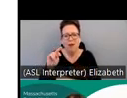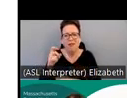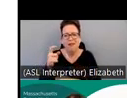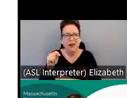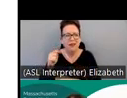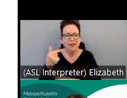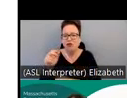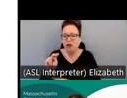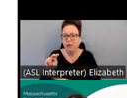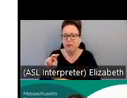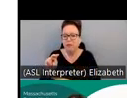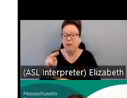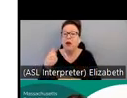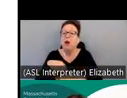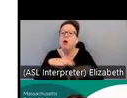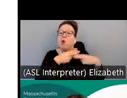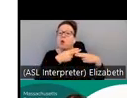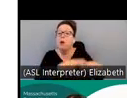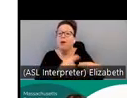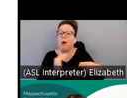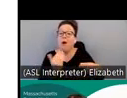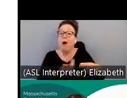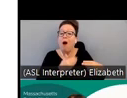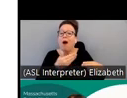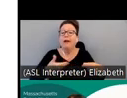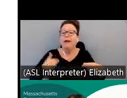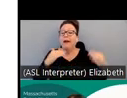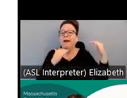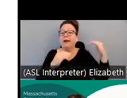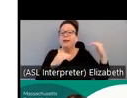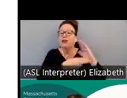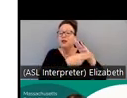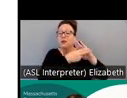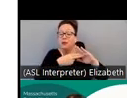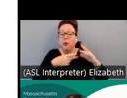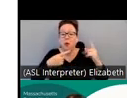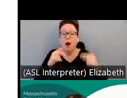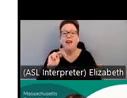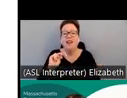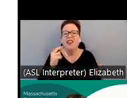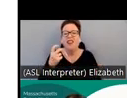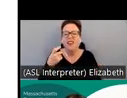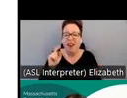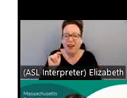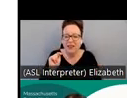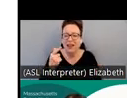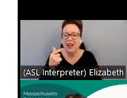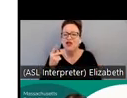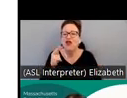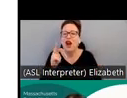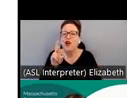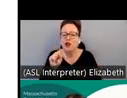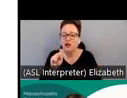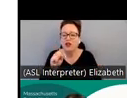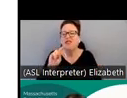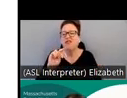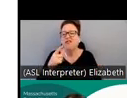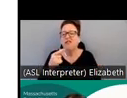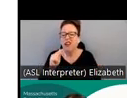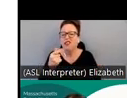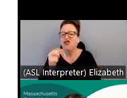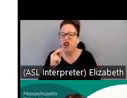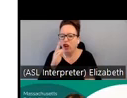we call our young adults next geners. And they are at the center of a team of people, a multidisciplinary